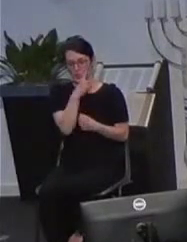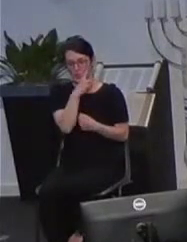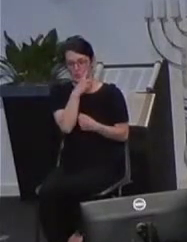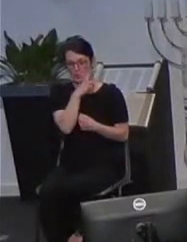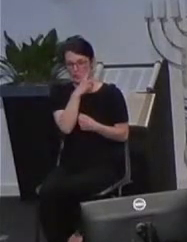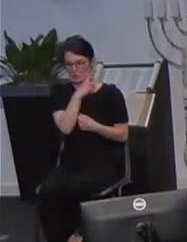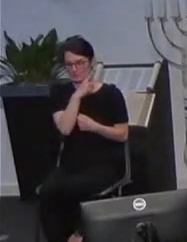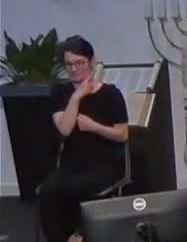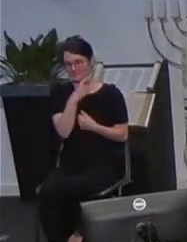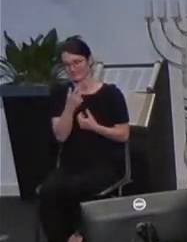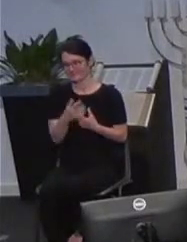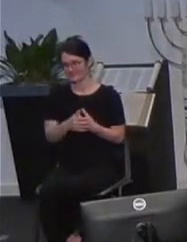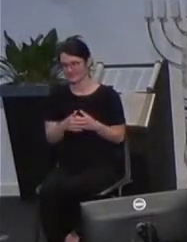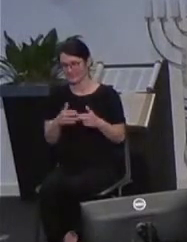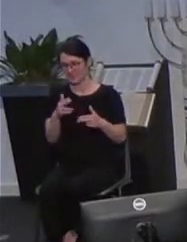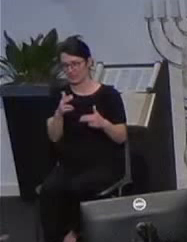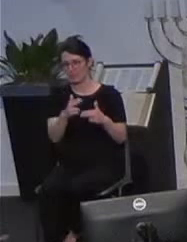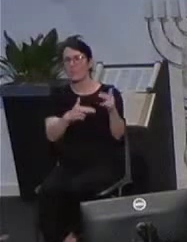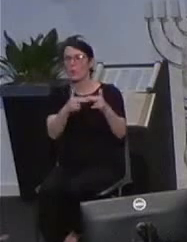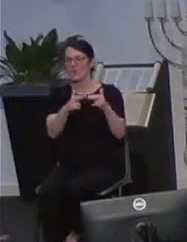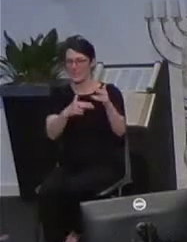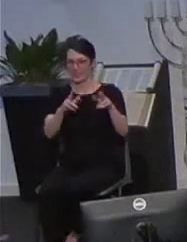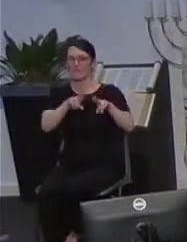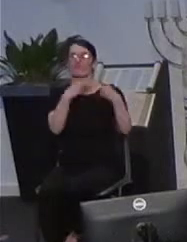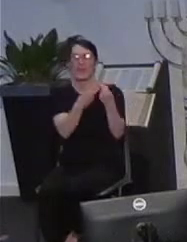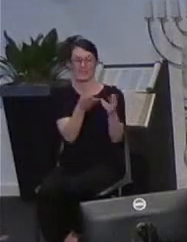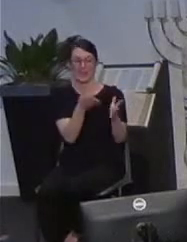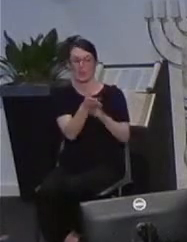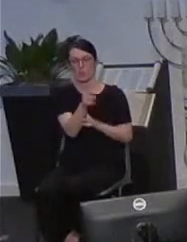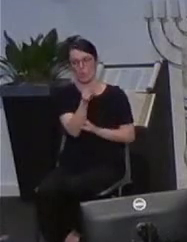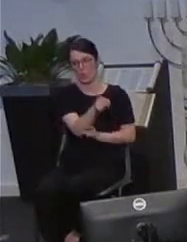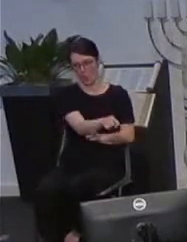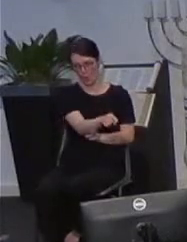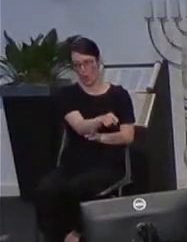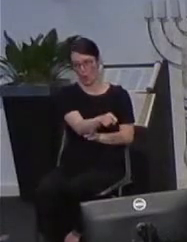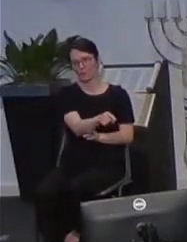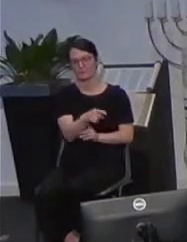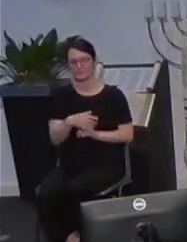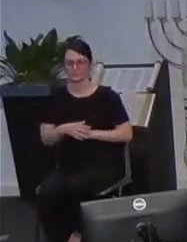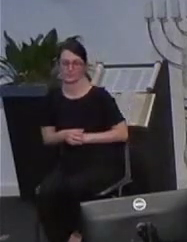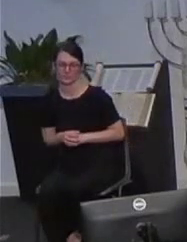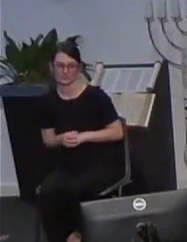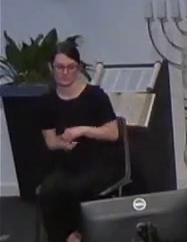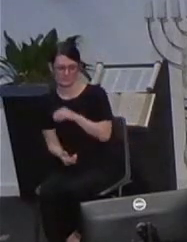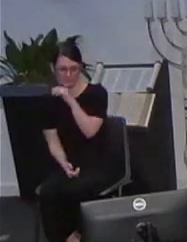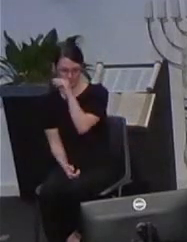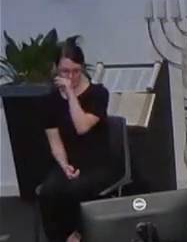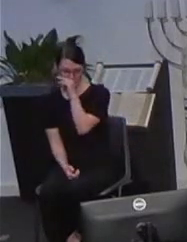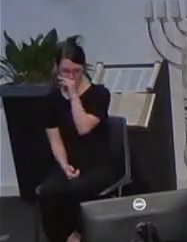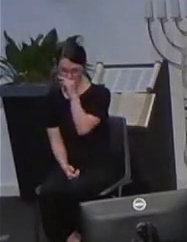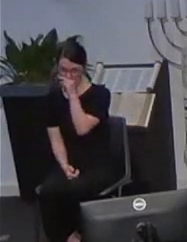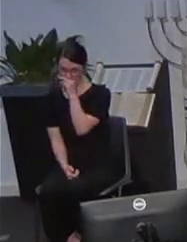babies and building a house is not as awkward as it might at first appear to us.